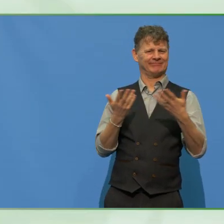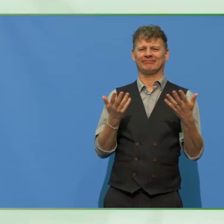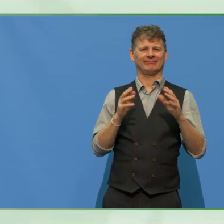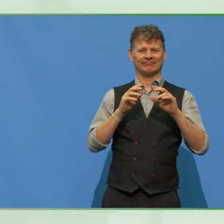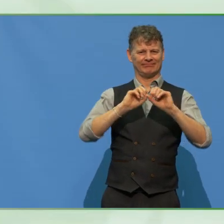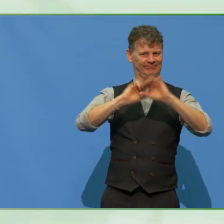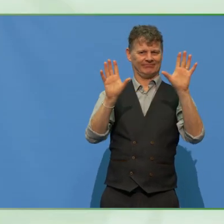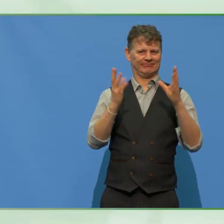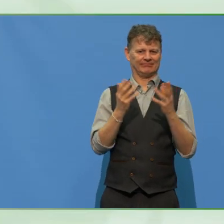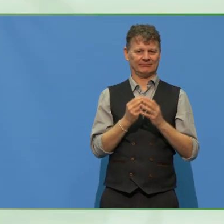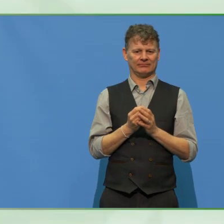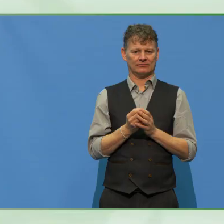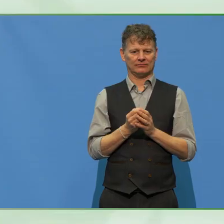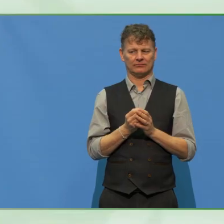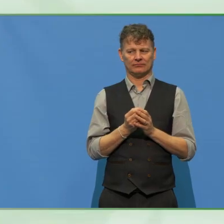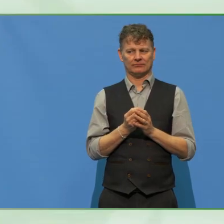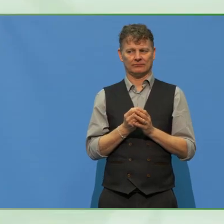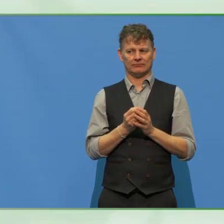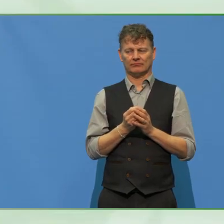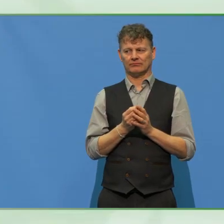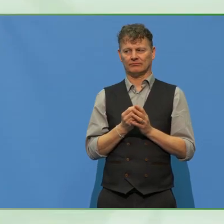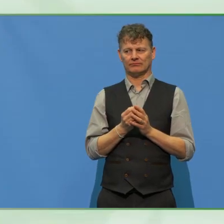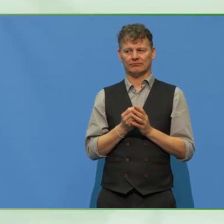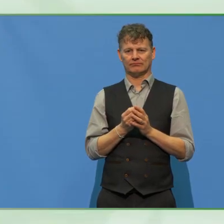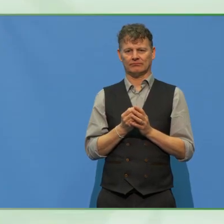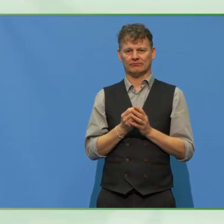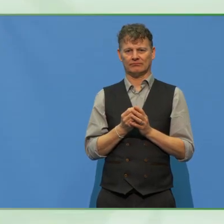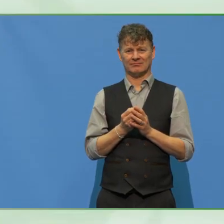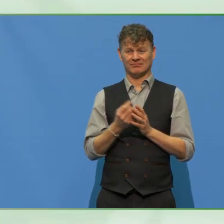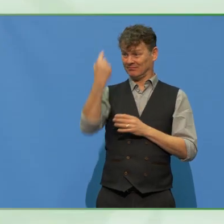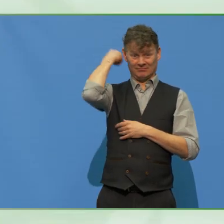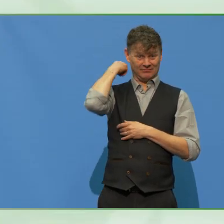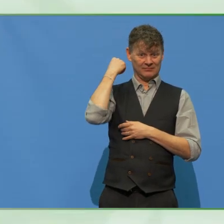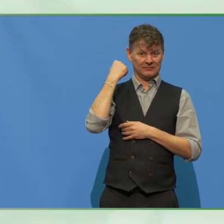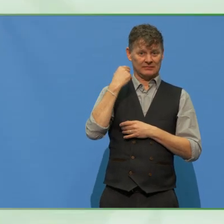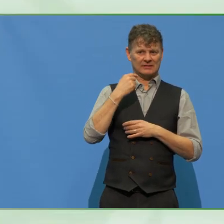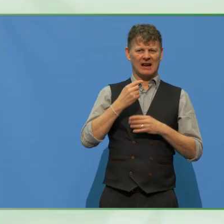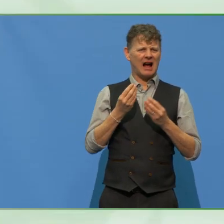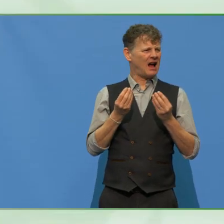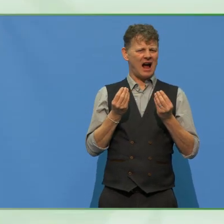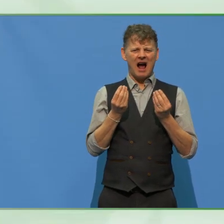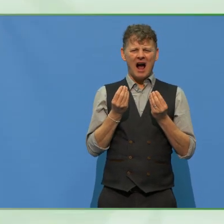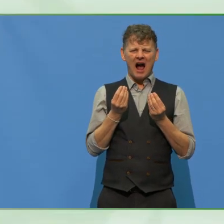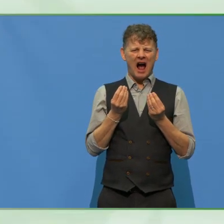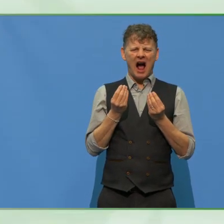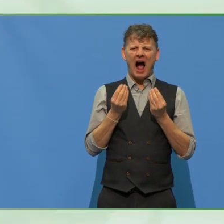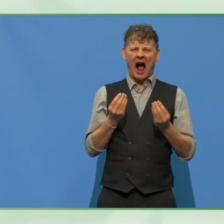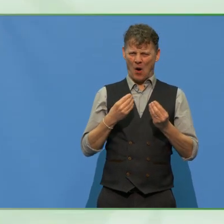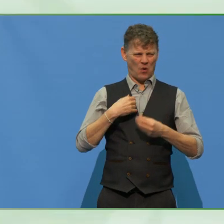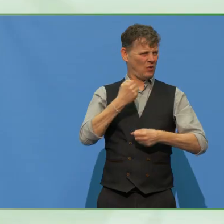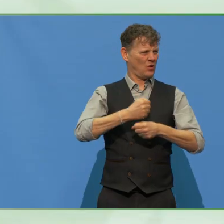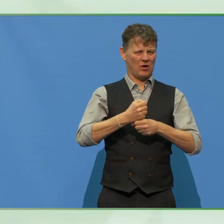I honestly can't even imagine how I did my work back then. I can't envision